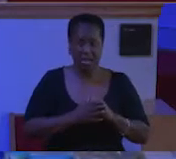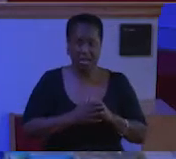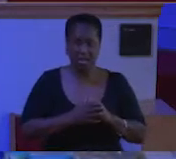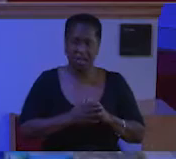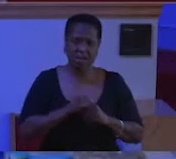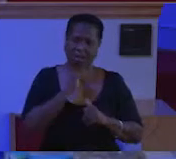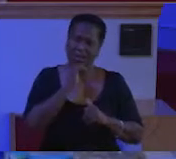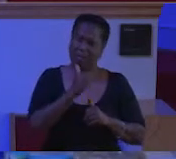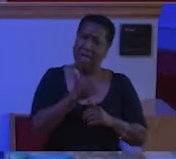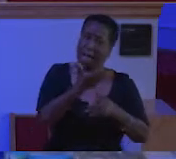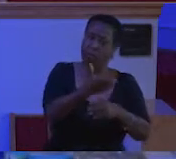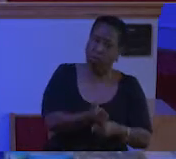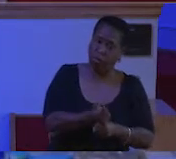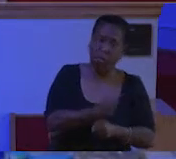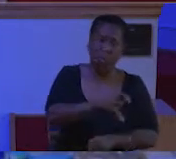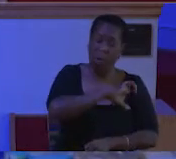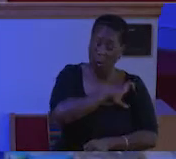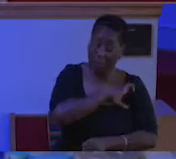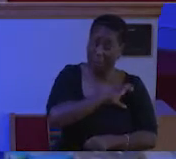distrusts police.